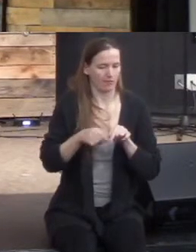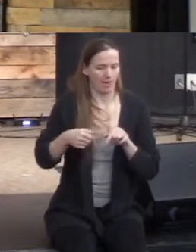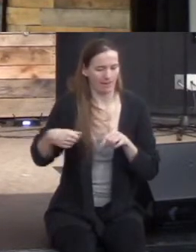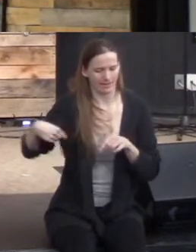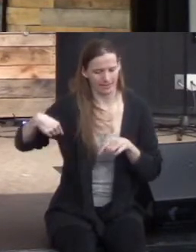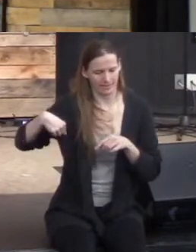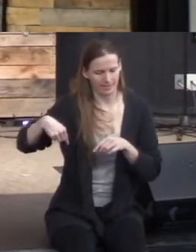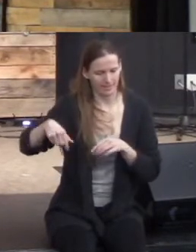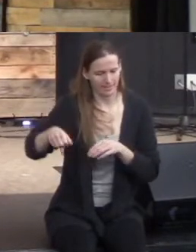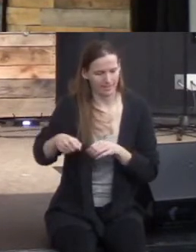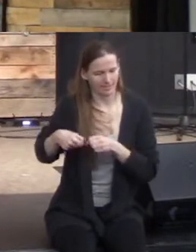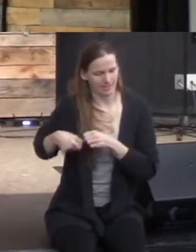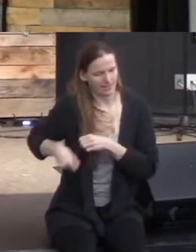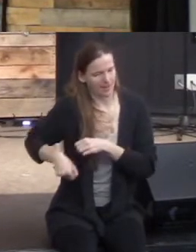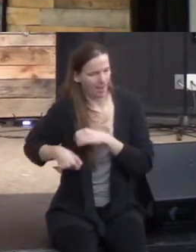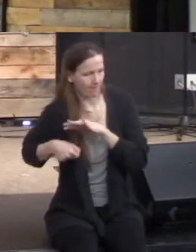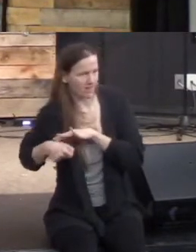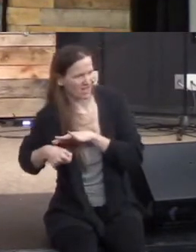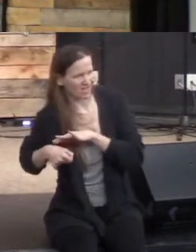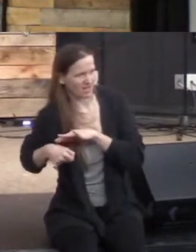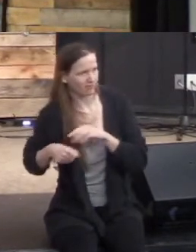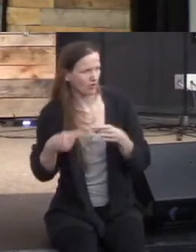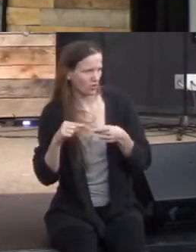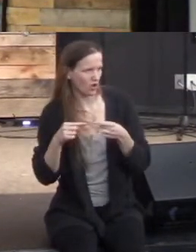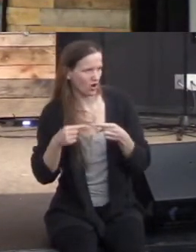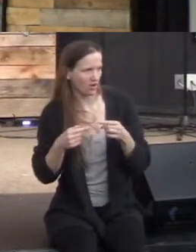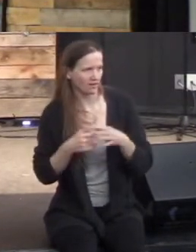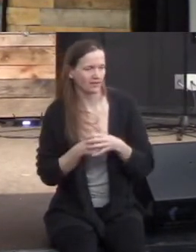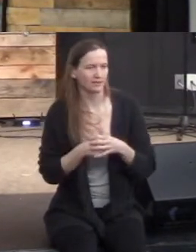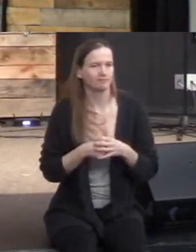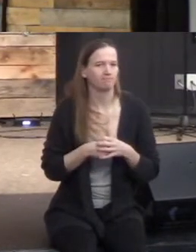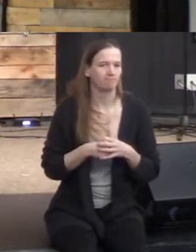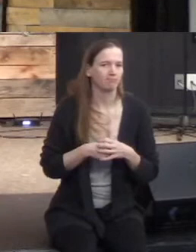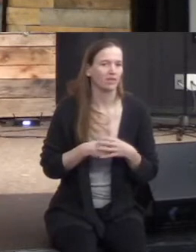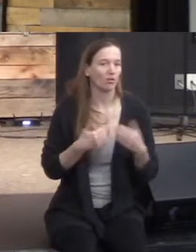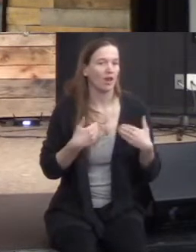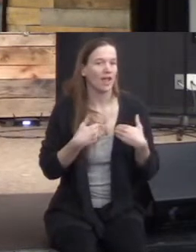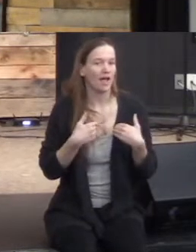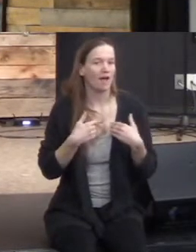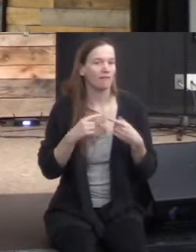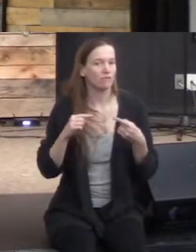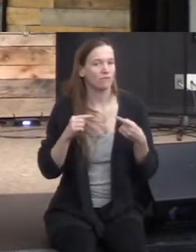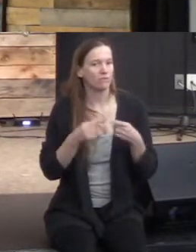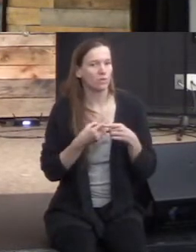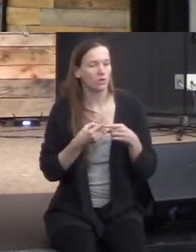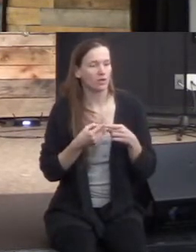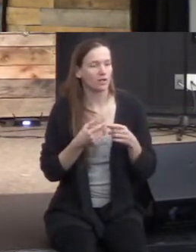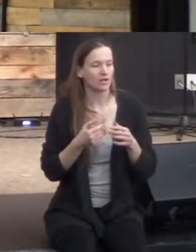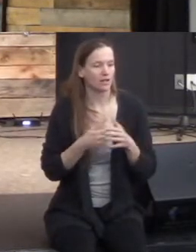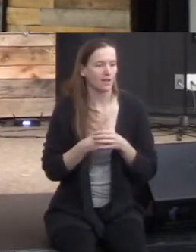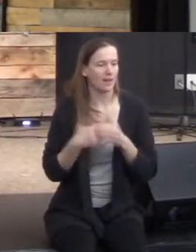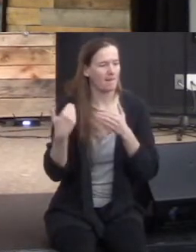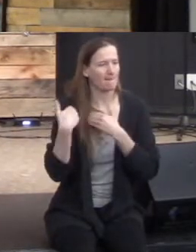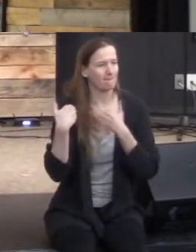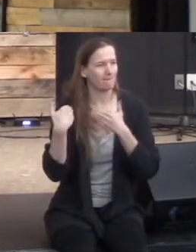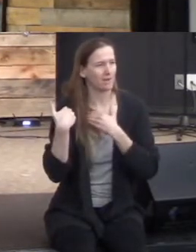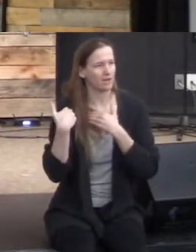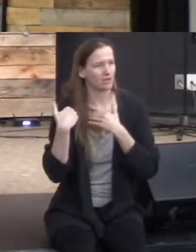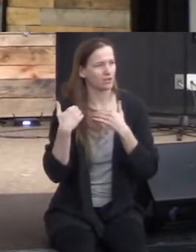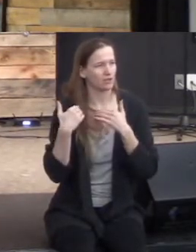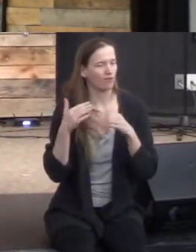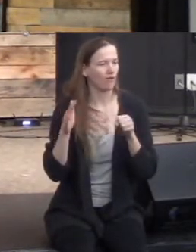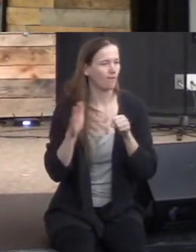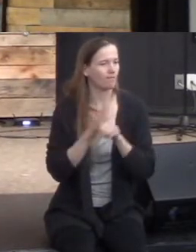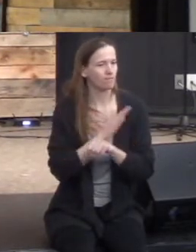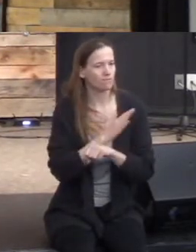He was going to be one that wound would carry with him for the rest of his life, even to the very end. He still bears the effects of